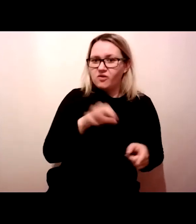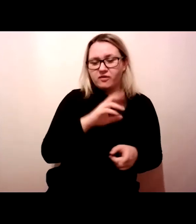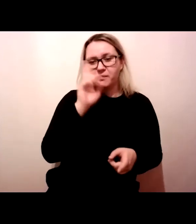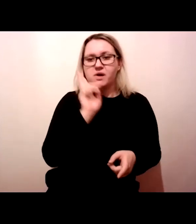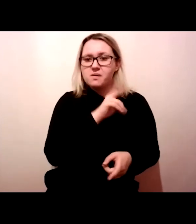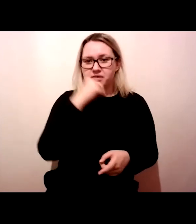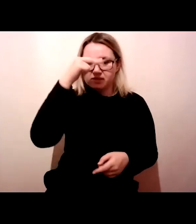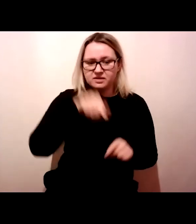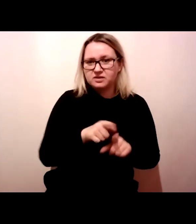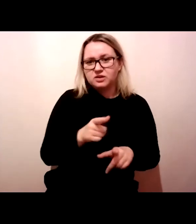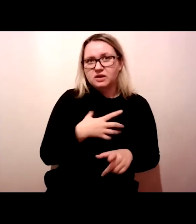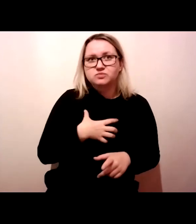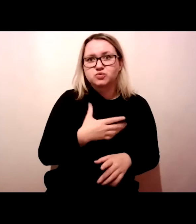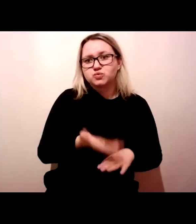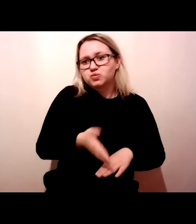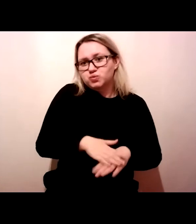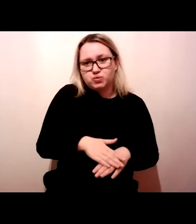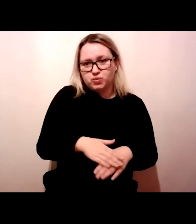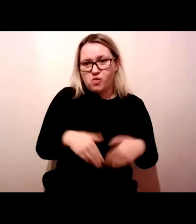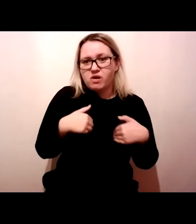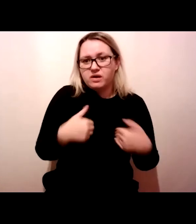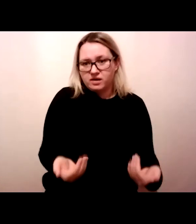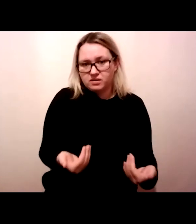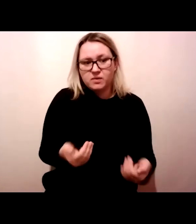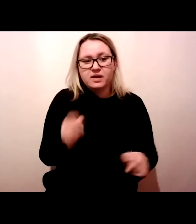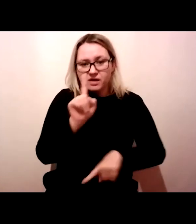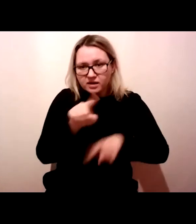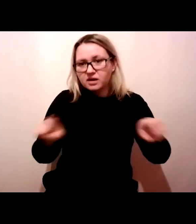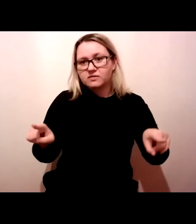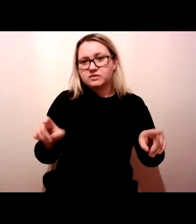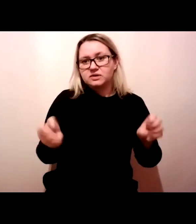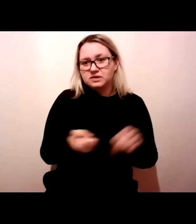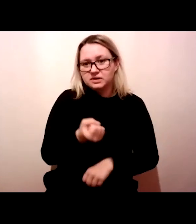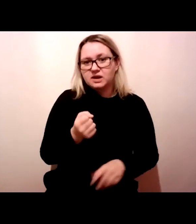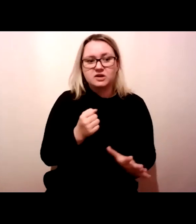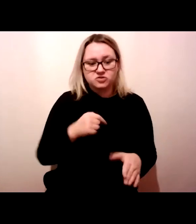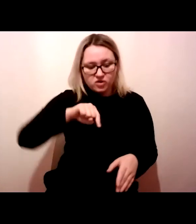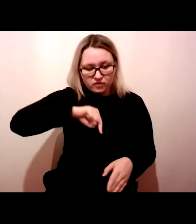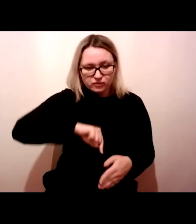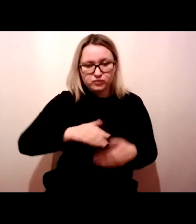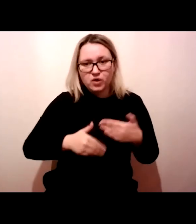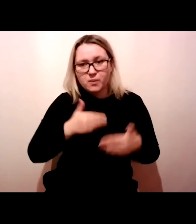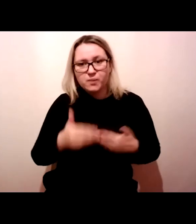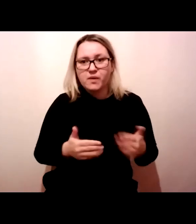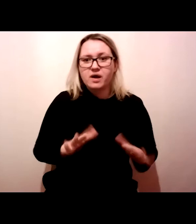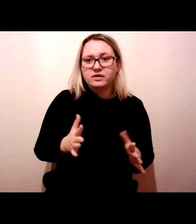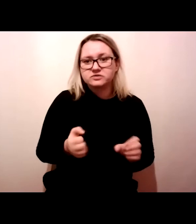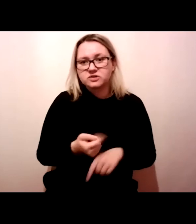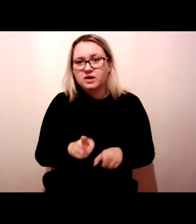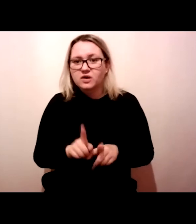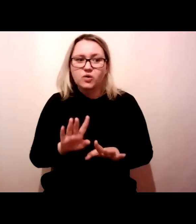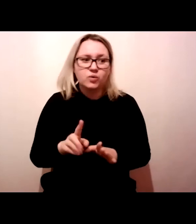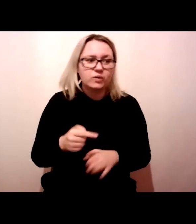hard to understand it or Manau, to kad recommend kiekvienas jų something for turi praeiti parents. tam I tikrą think that procesą, each of jeigu them have to egzistuoja go kažkokie through a certain